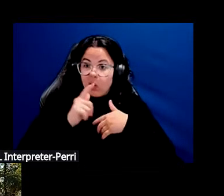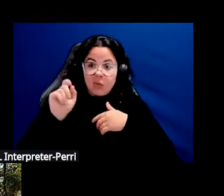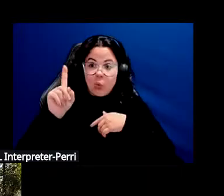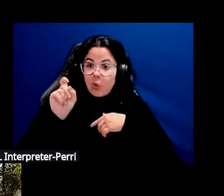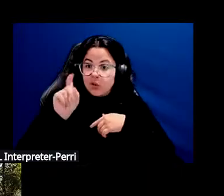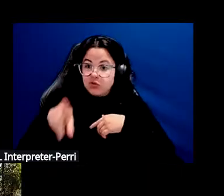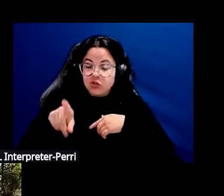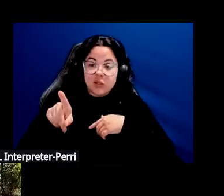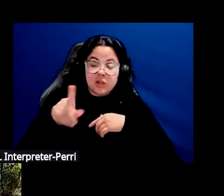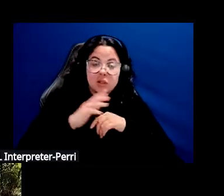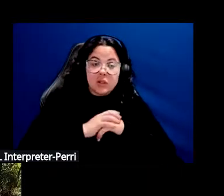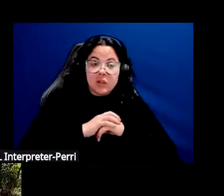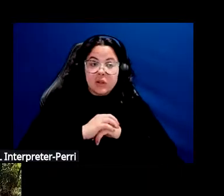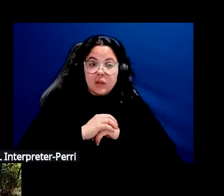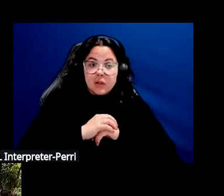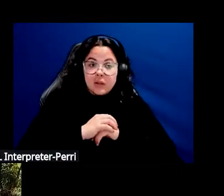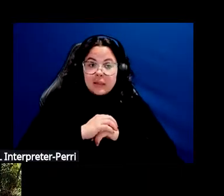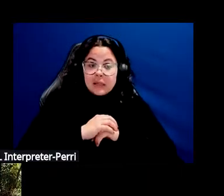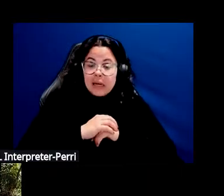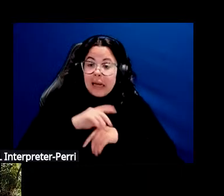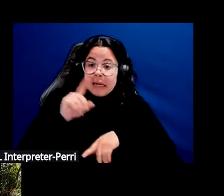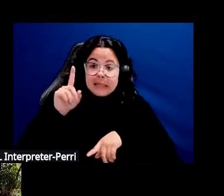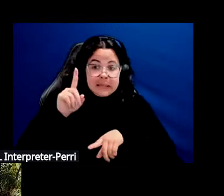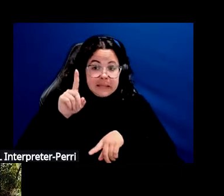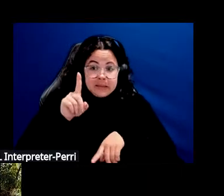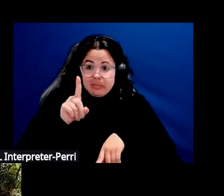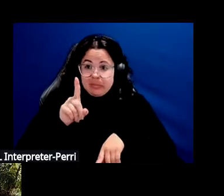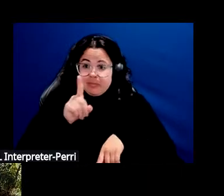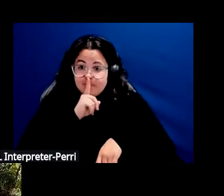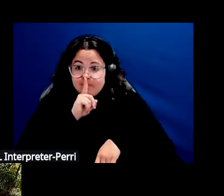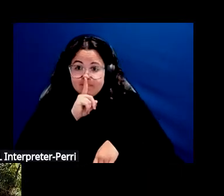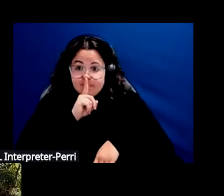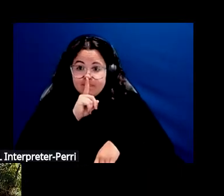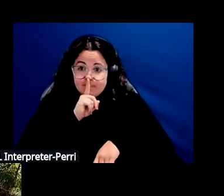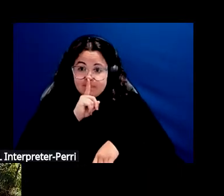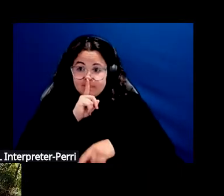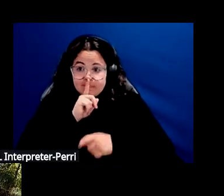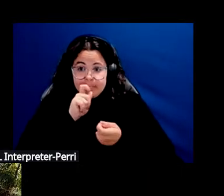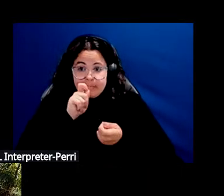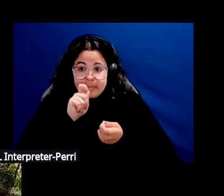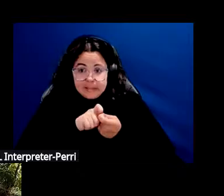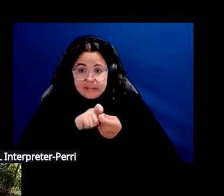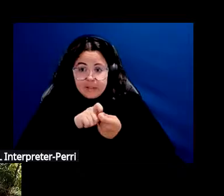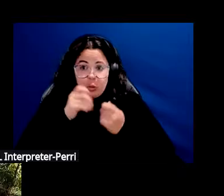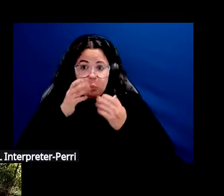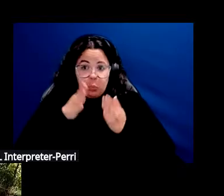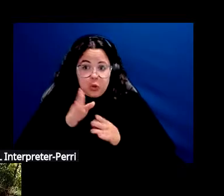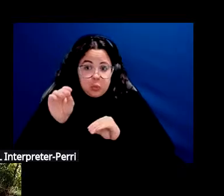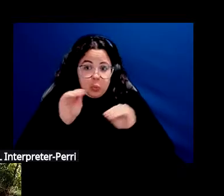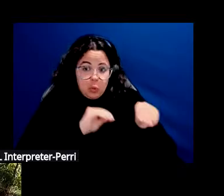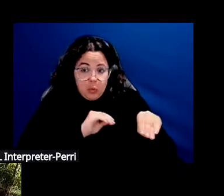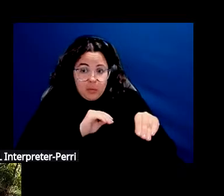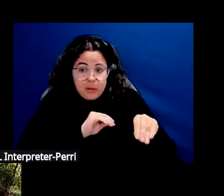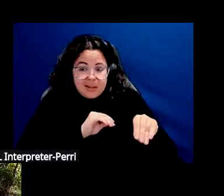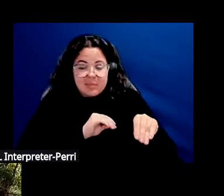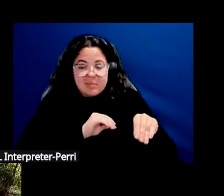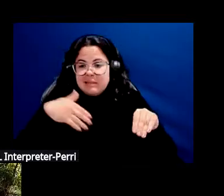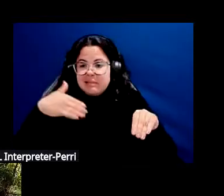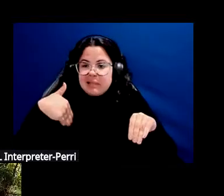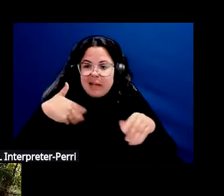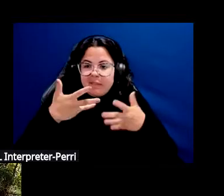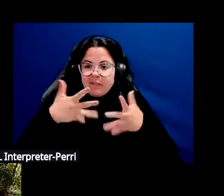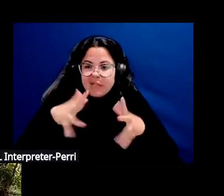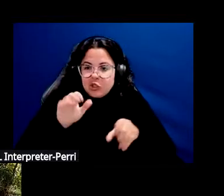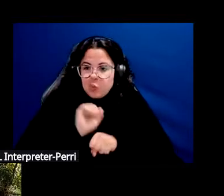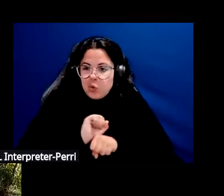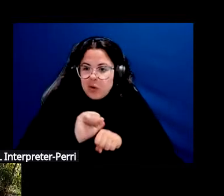satisfaction. I can't comment explicitly on the tenant that's moving in because they haven't finished their work, and